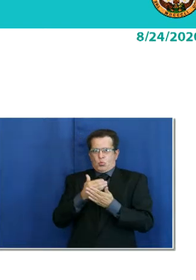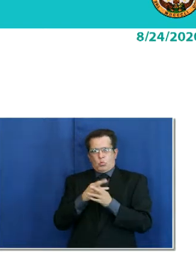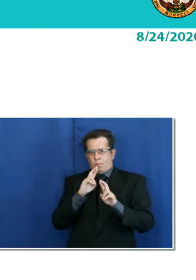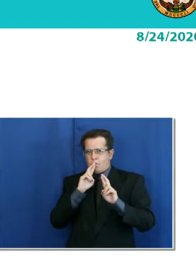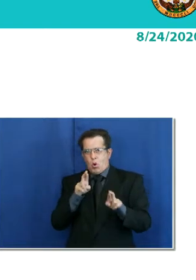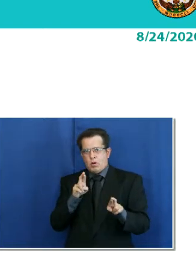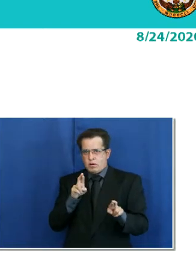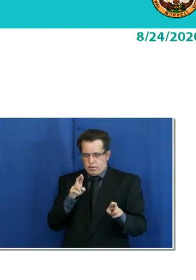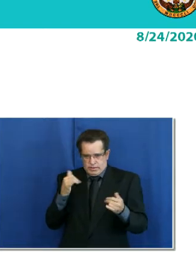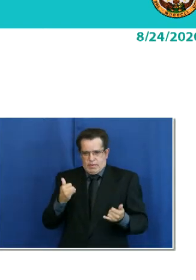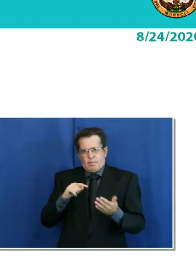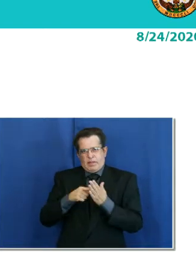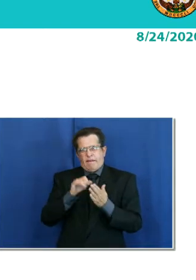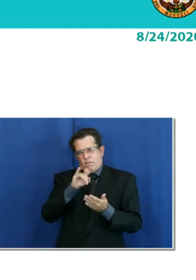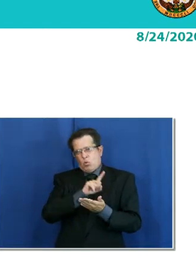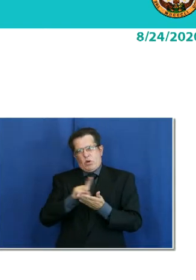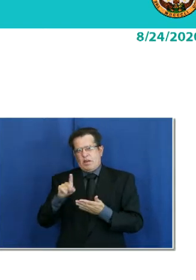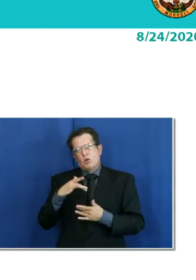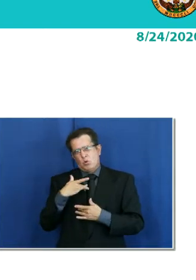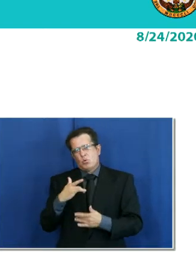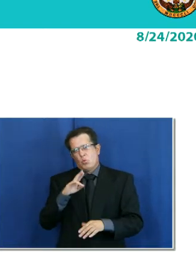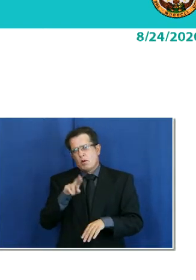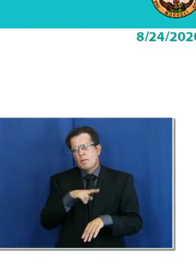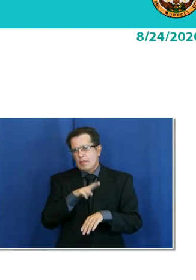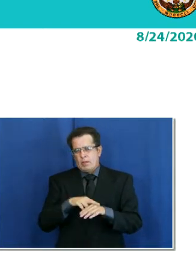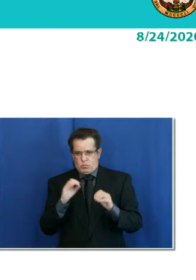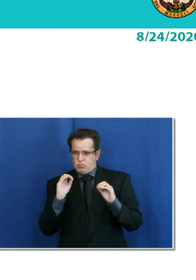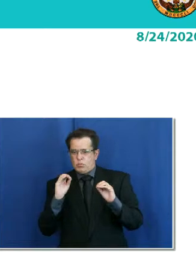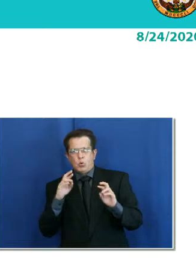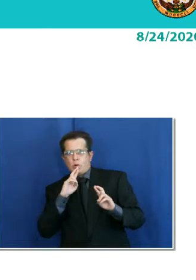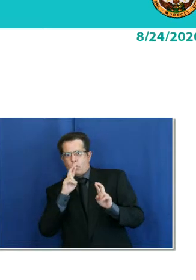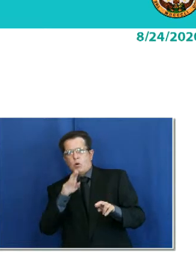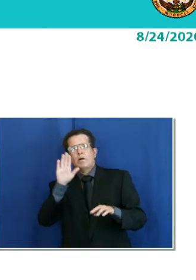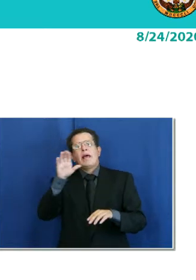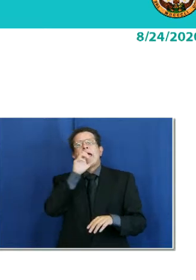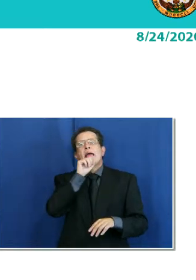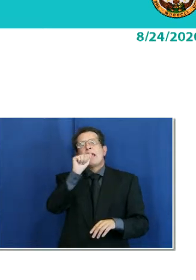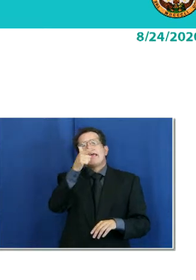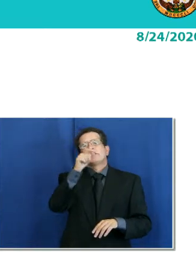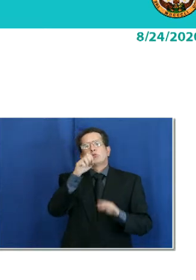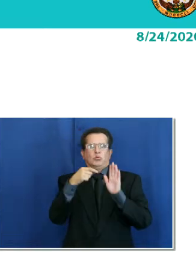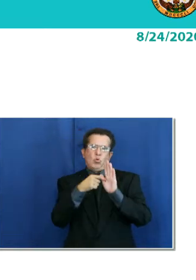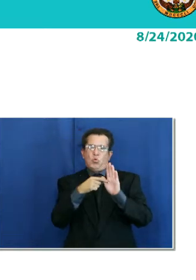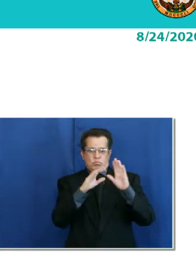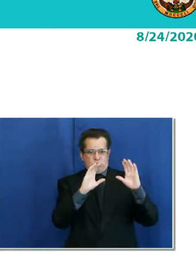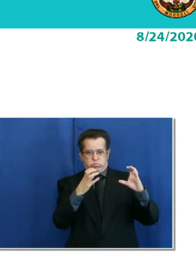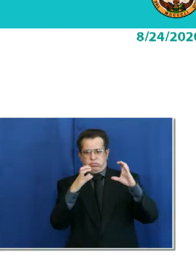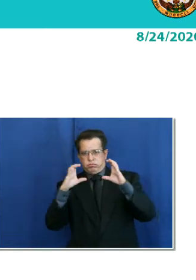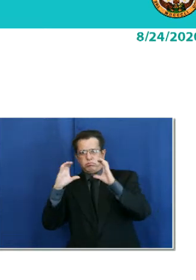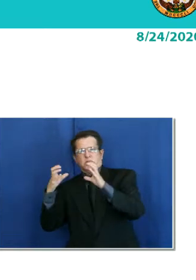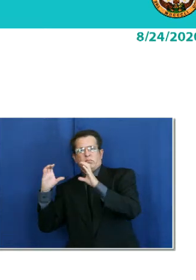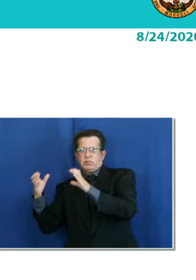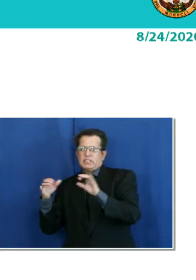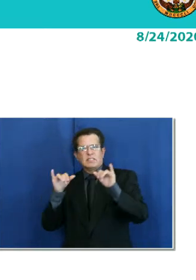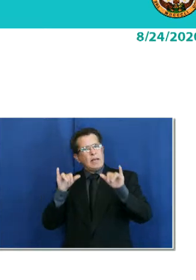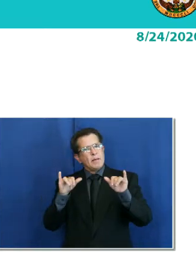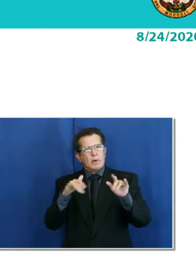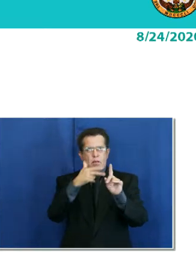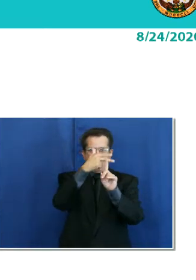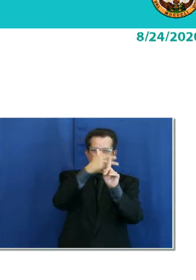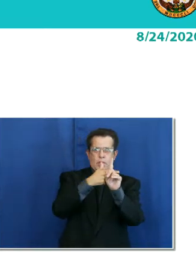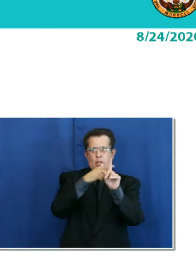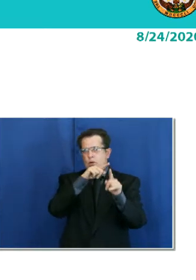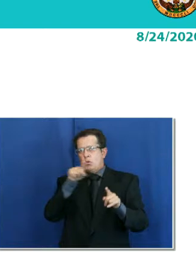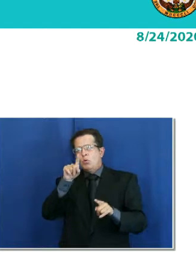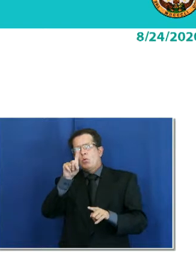usual for the beginning of the week. The age range for all of our cases is the same and is holding at 3 months